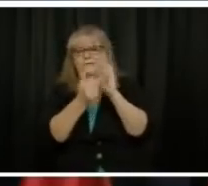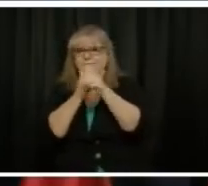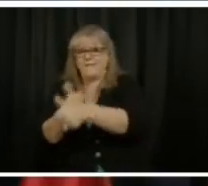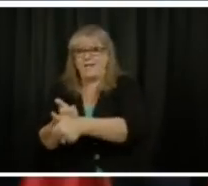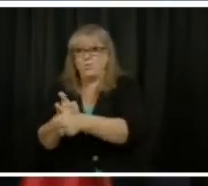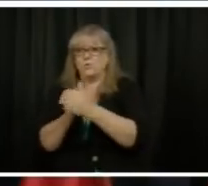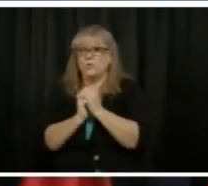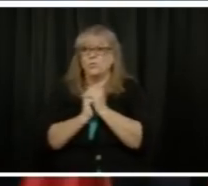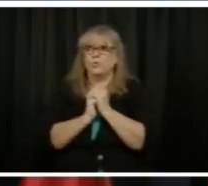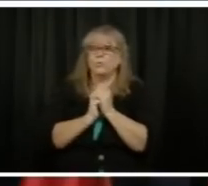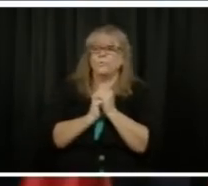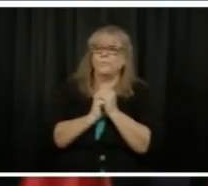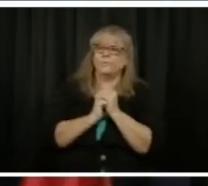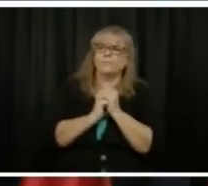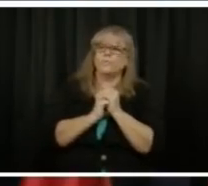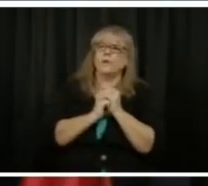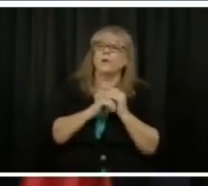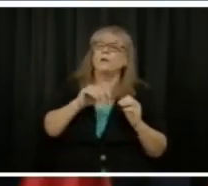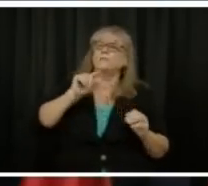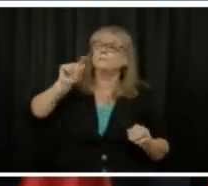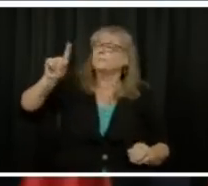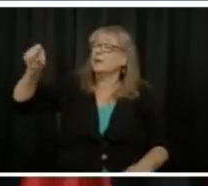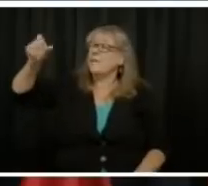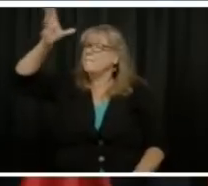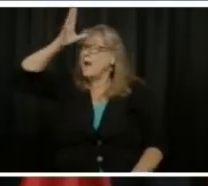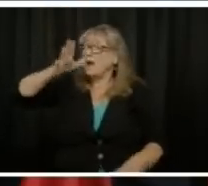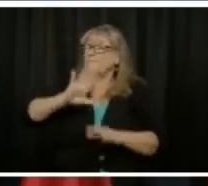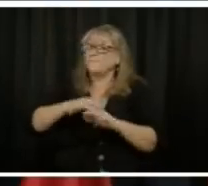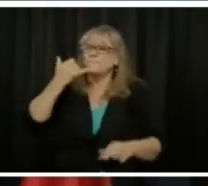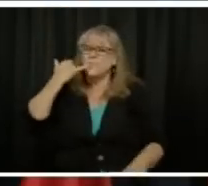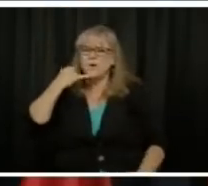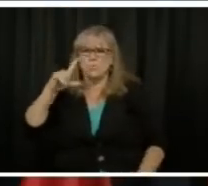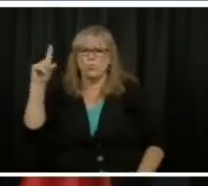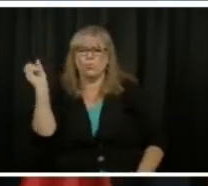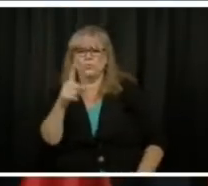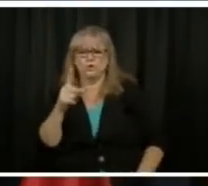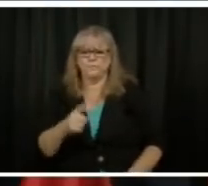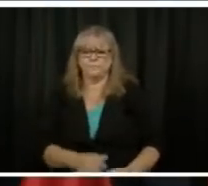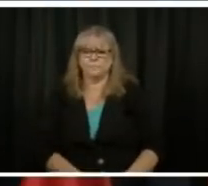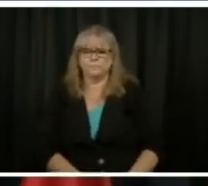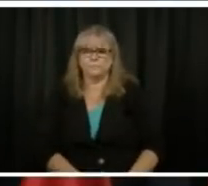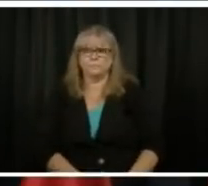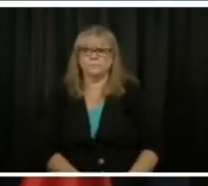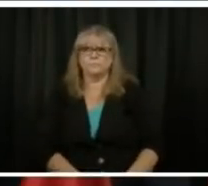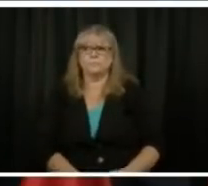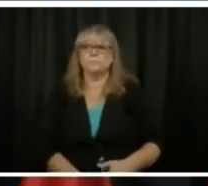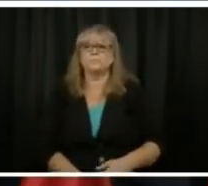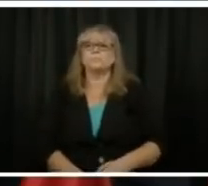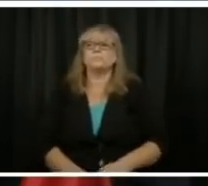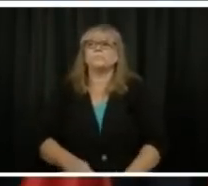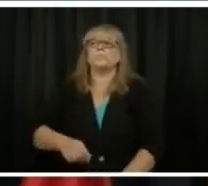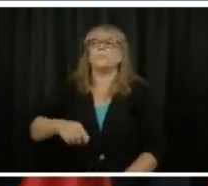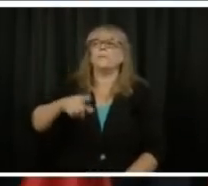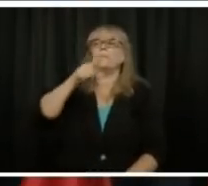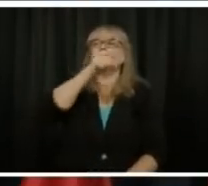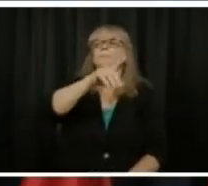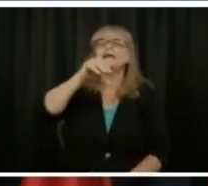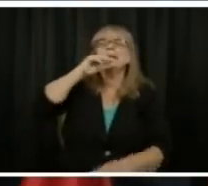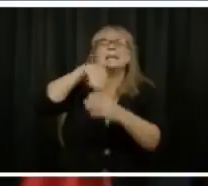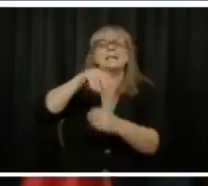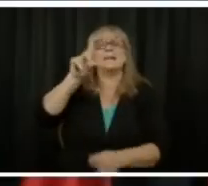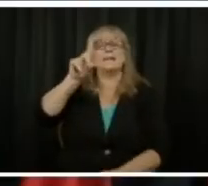Well, hi, Governor. This is Joe Vaccarelli with Denver 7. With school districts in the metro area, we've seen several different plans or